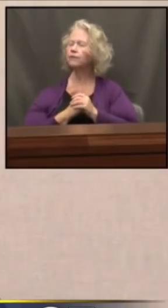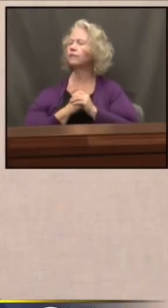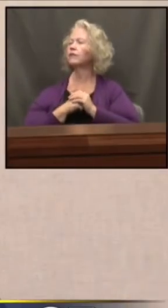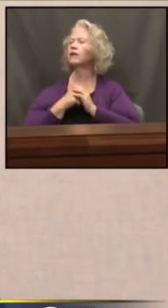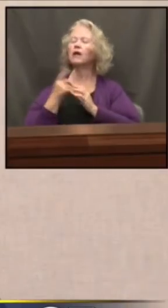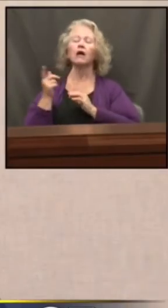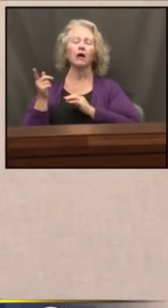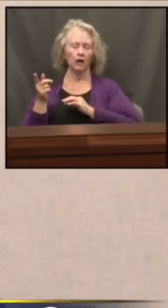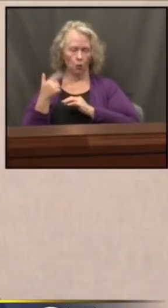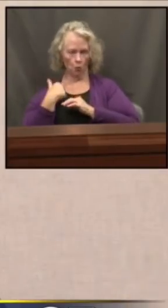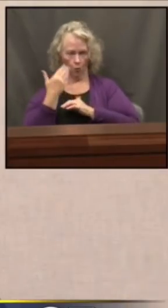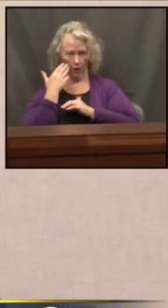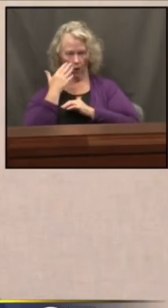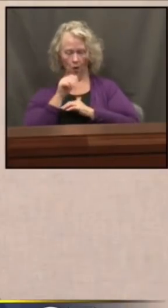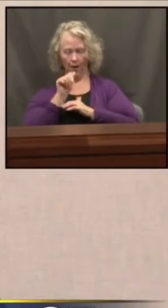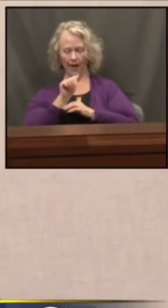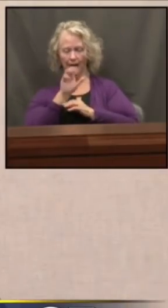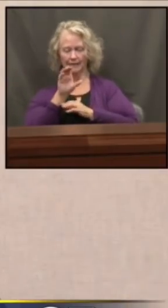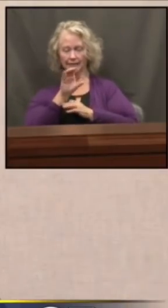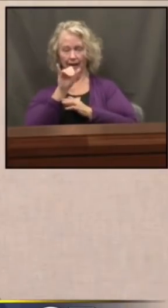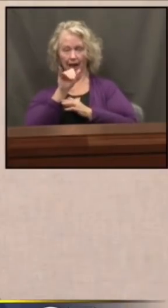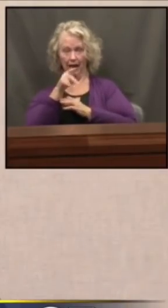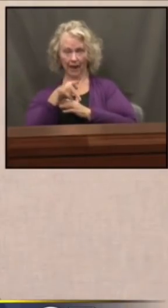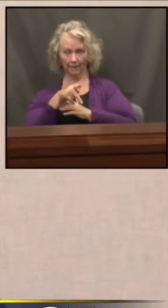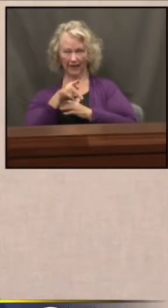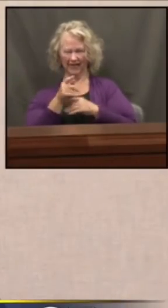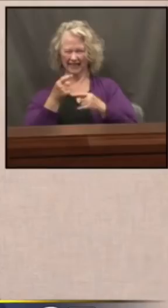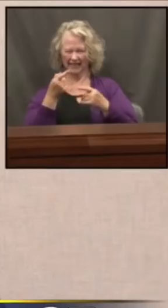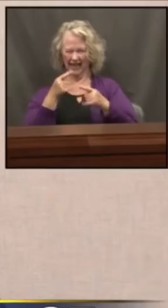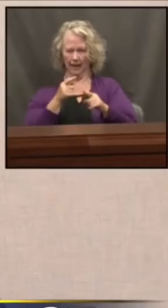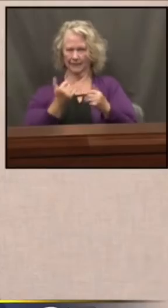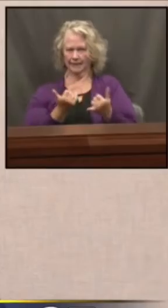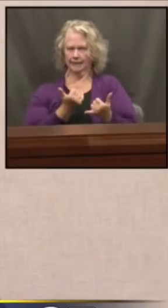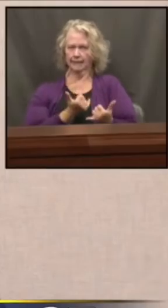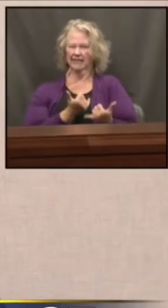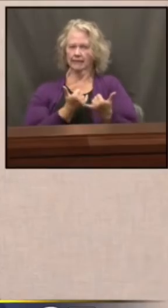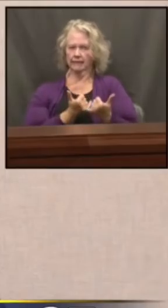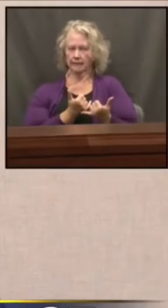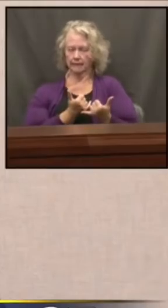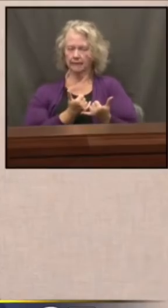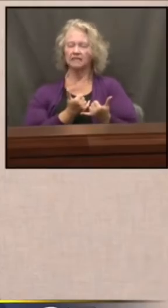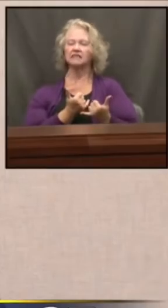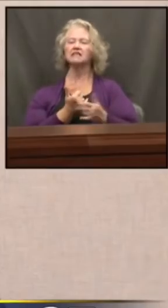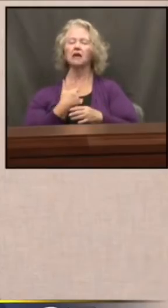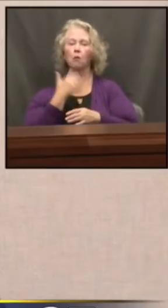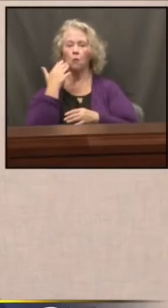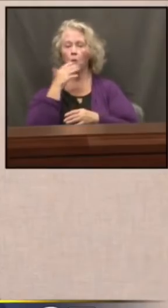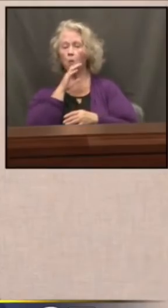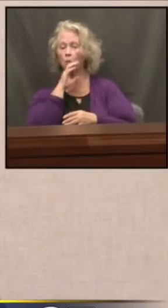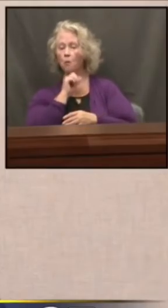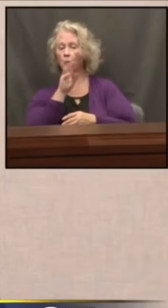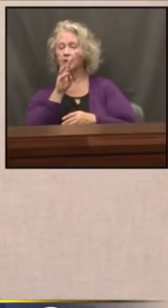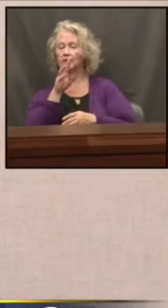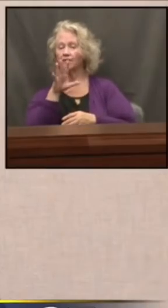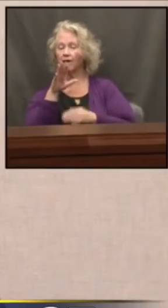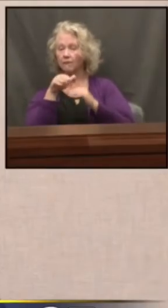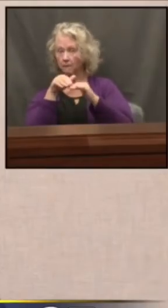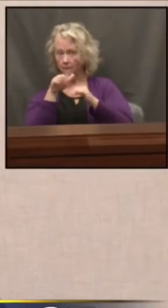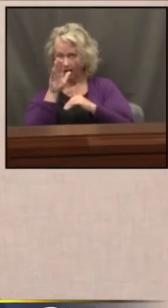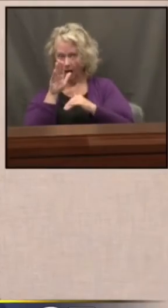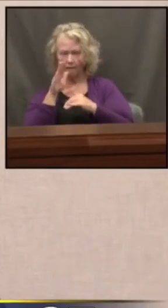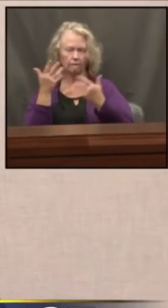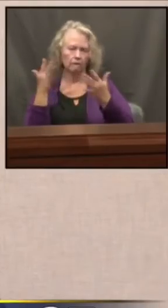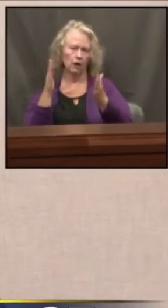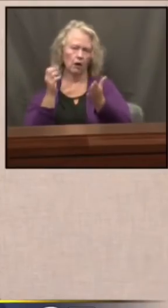is a meeting of the ACIP ongoing right now, and we know that people 65 years and older have